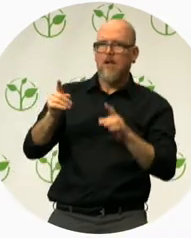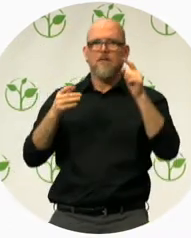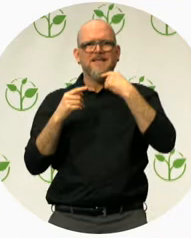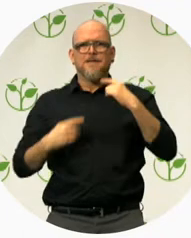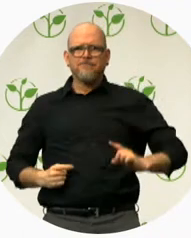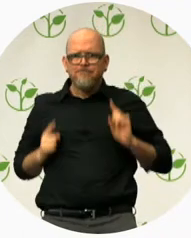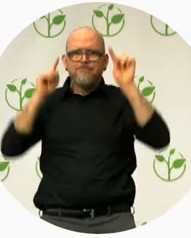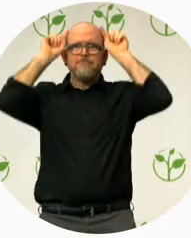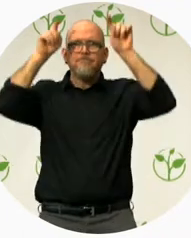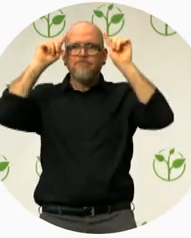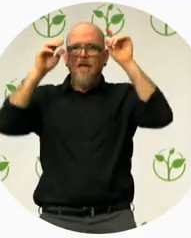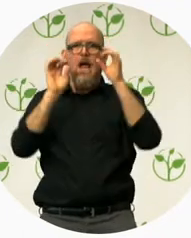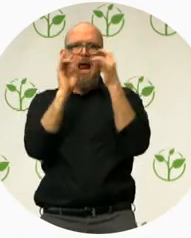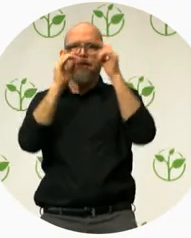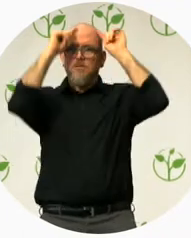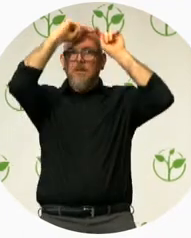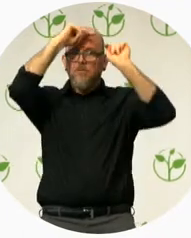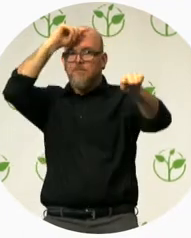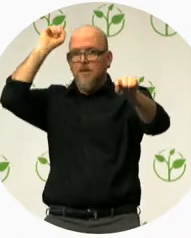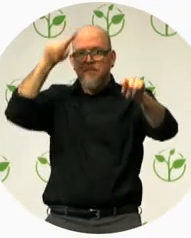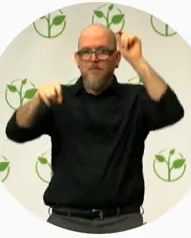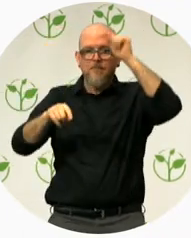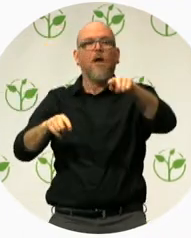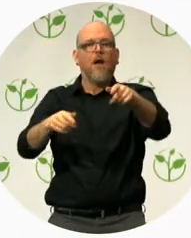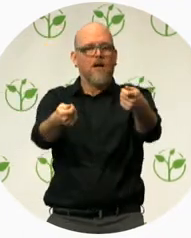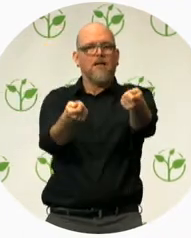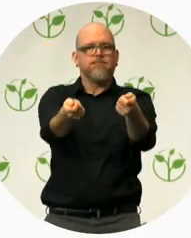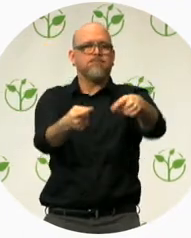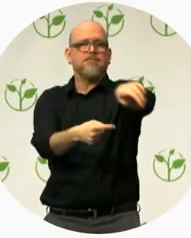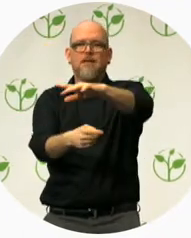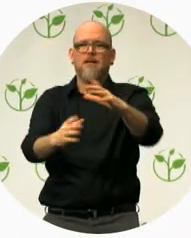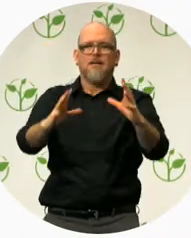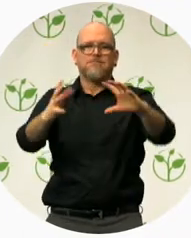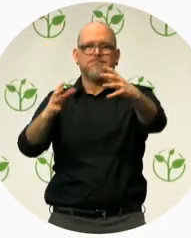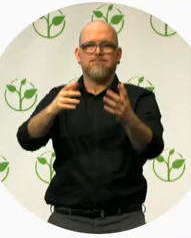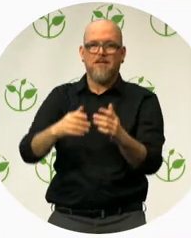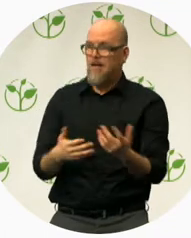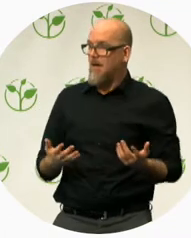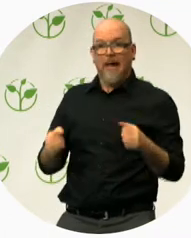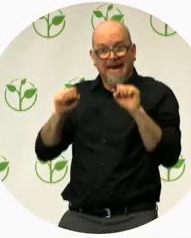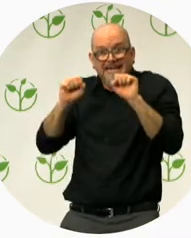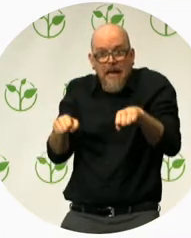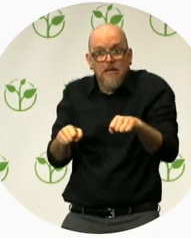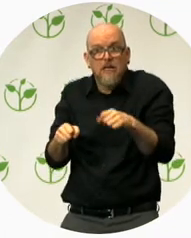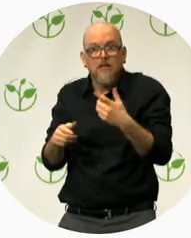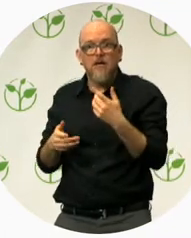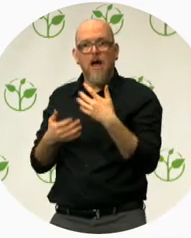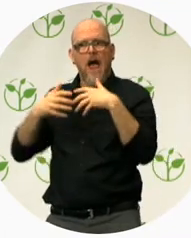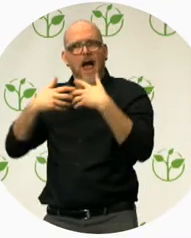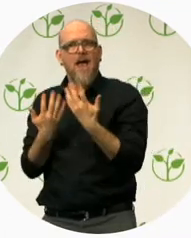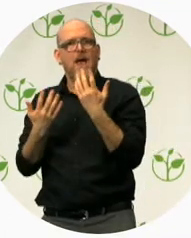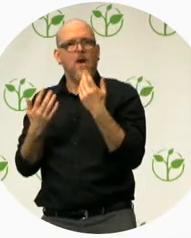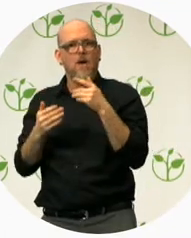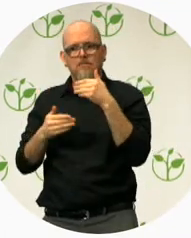in a domestic way using this device so that we can control those